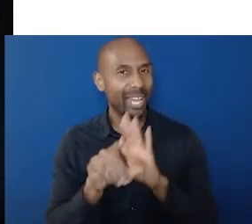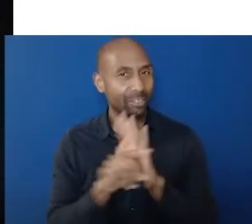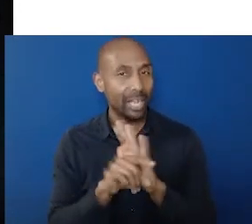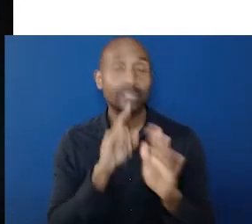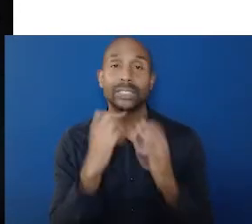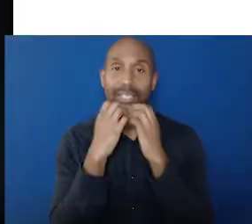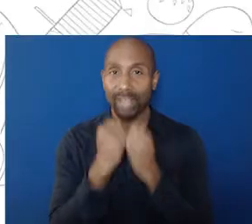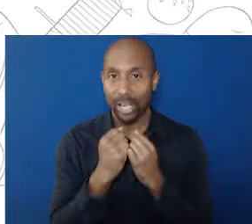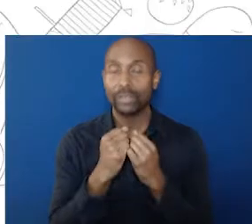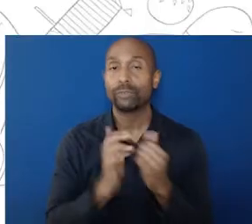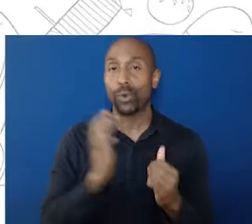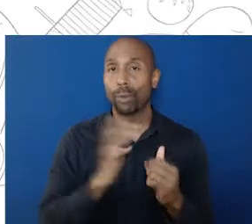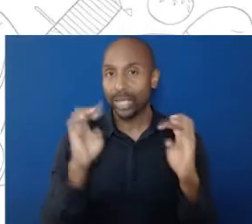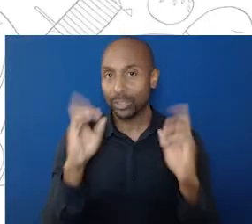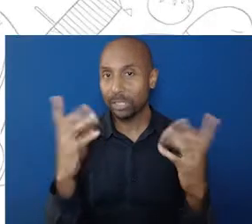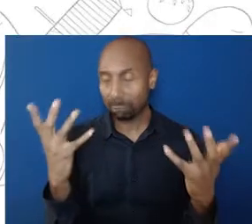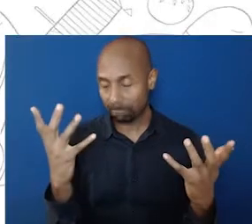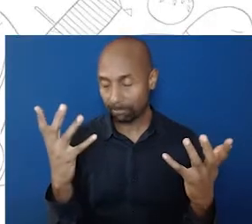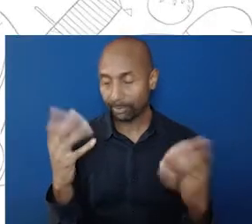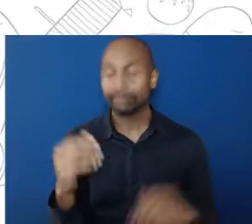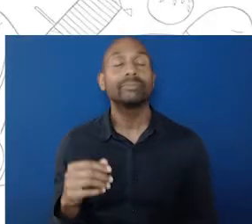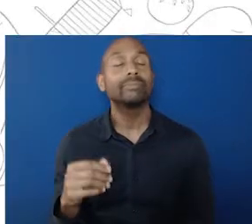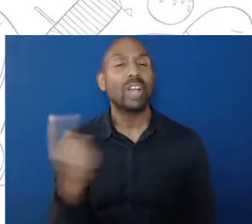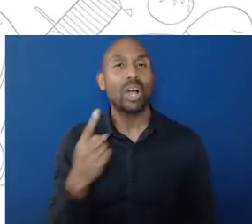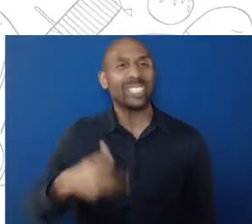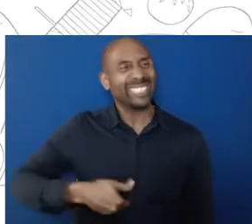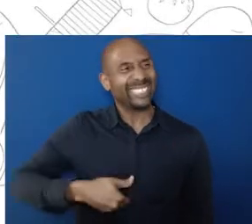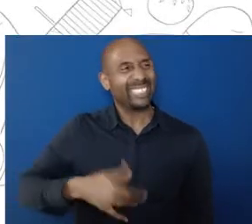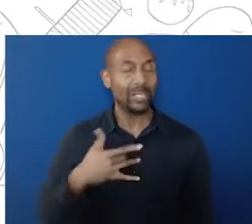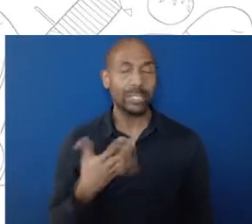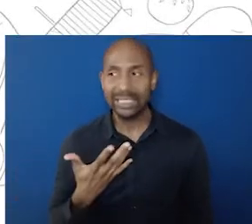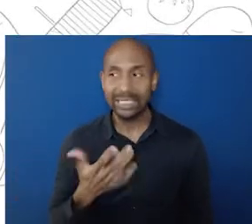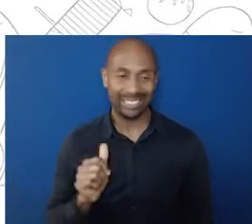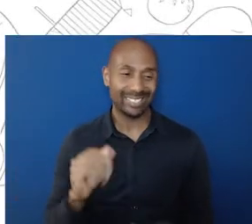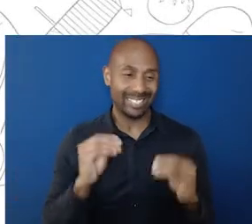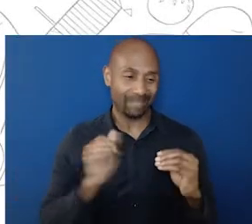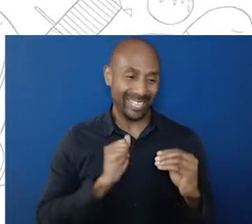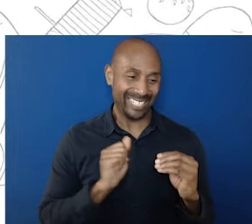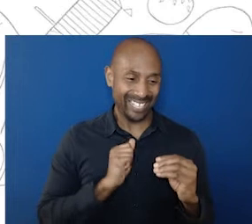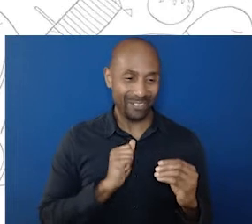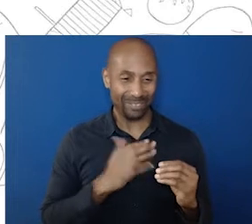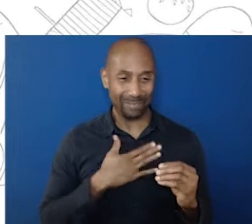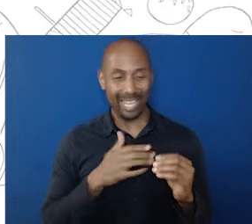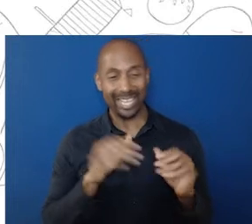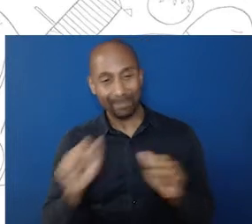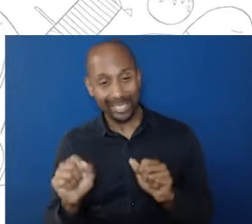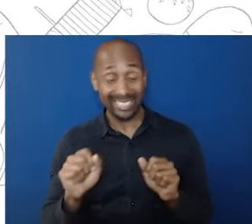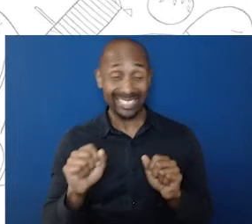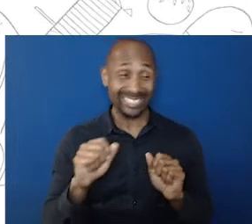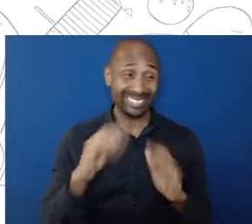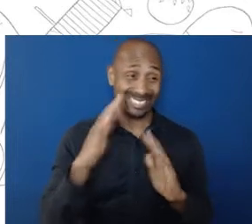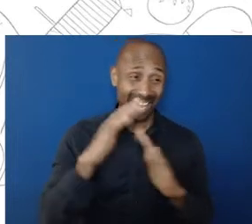a background that really values formal education, you know, I always felt pretty insecure about my